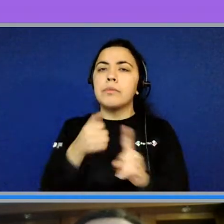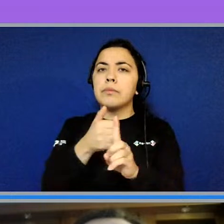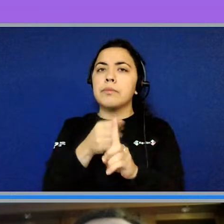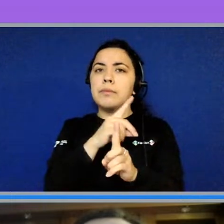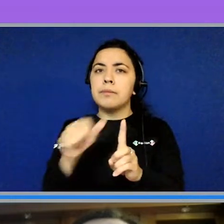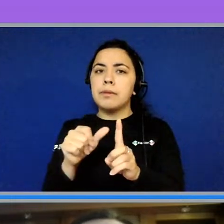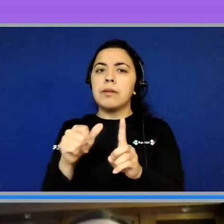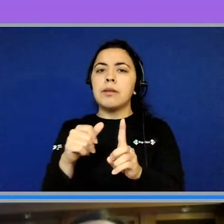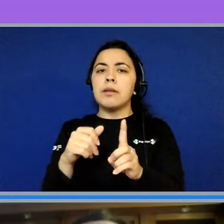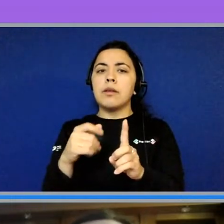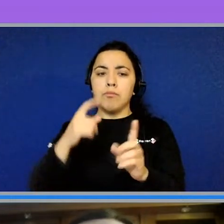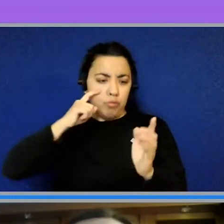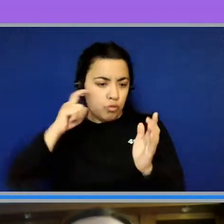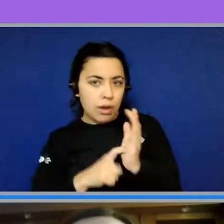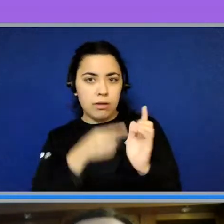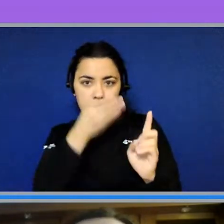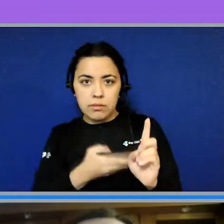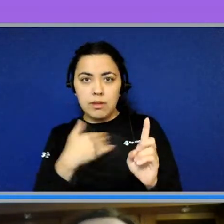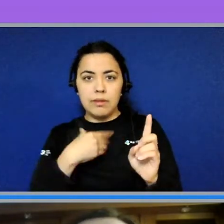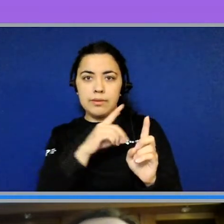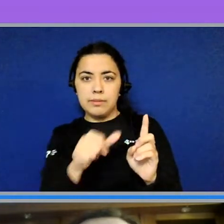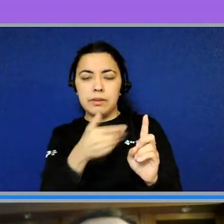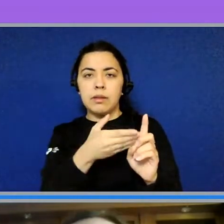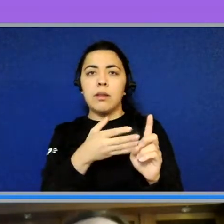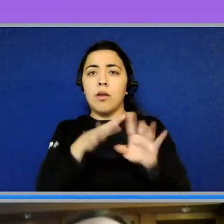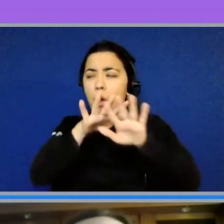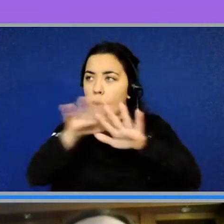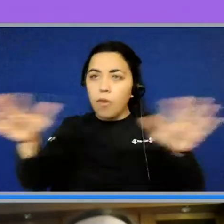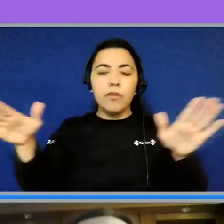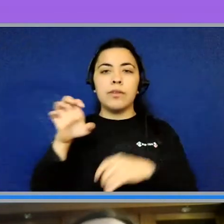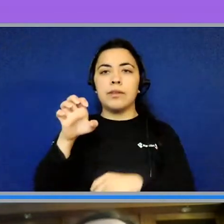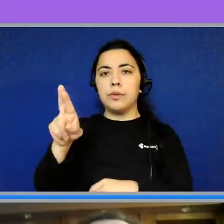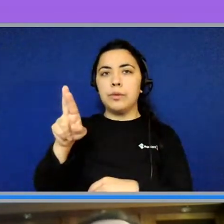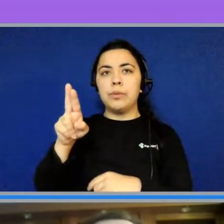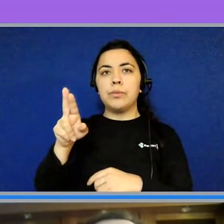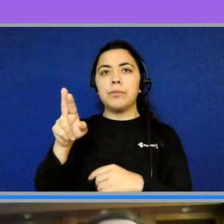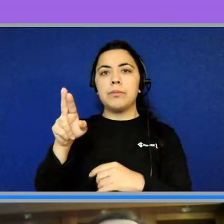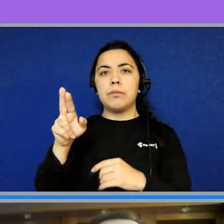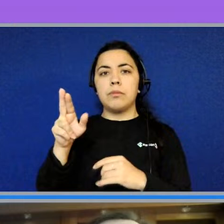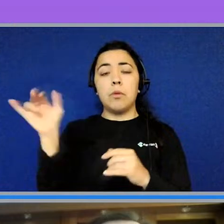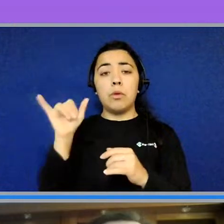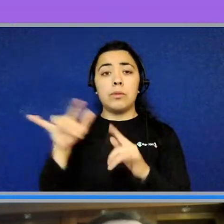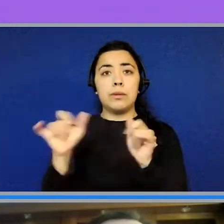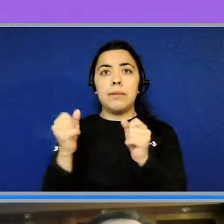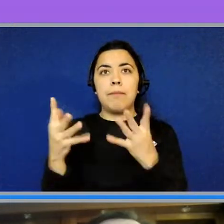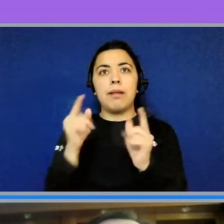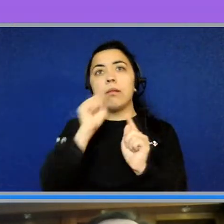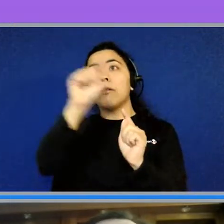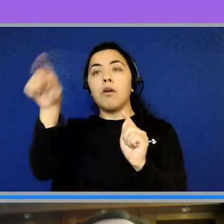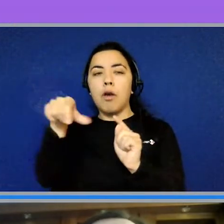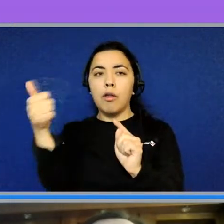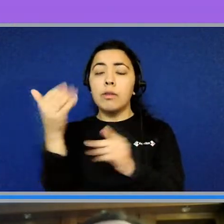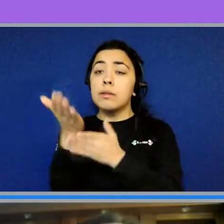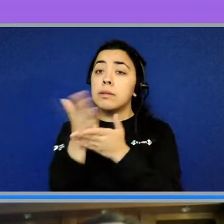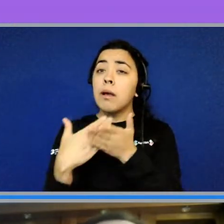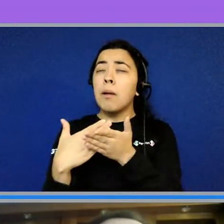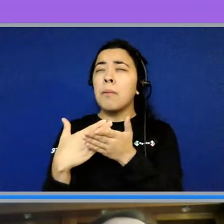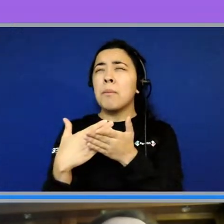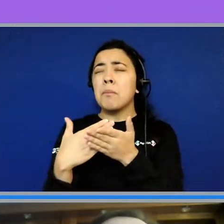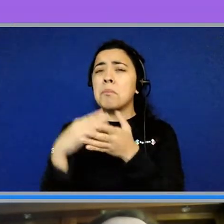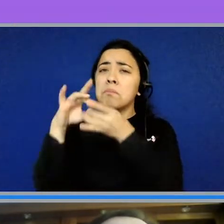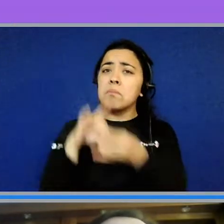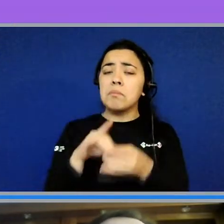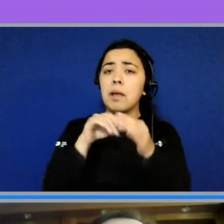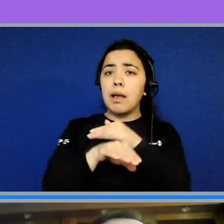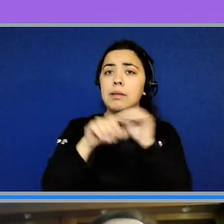would be recognized across all the European Union, and many others, some related to accessibility that